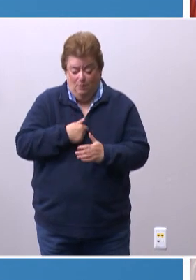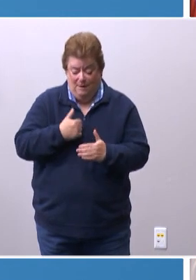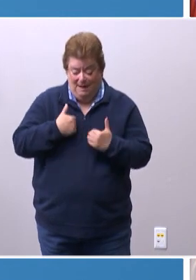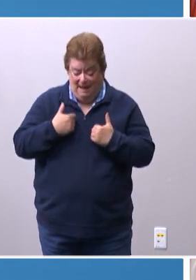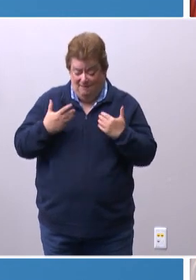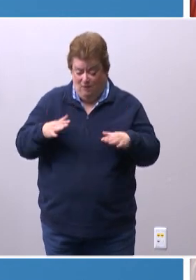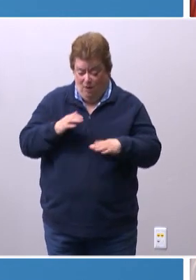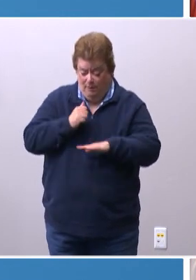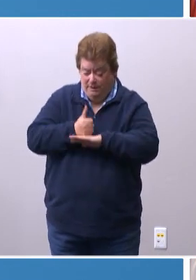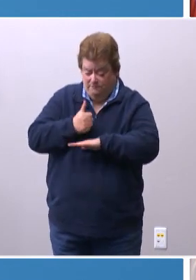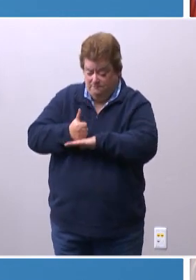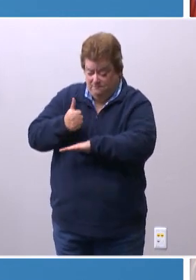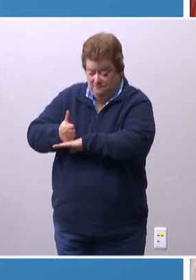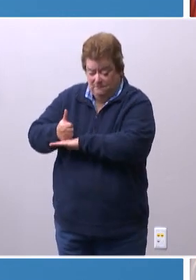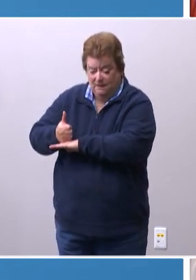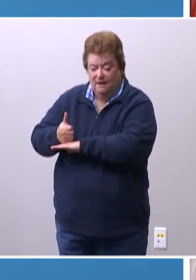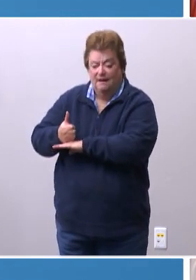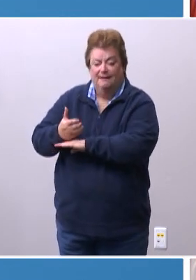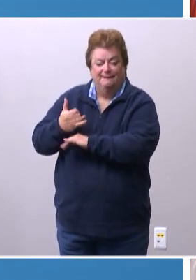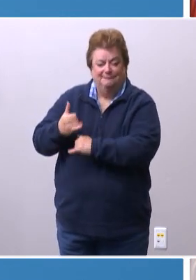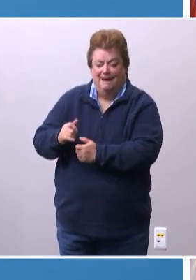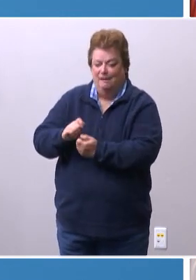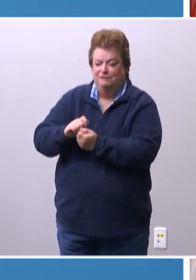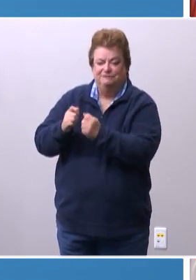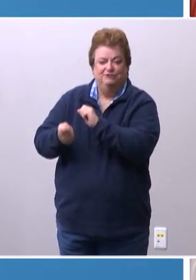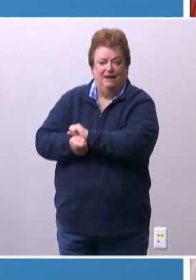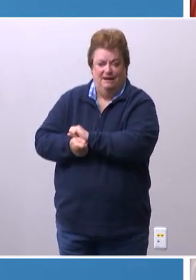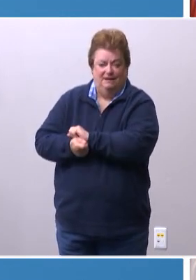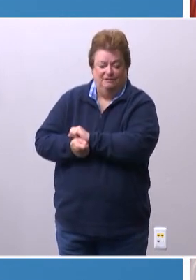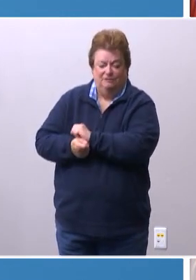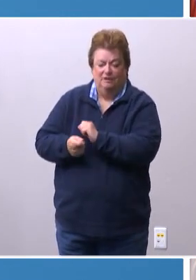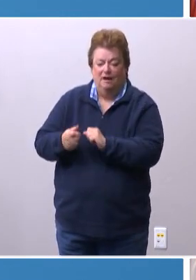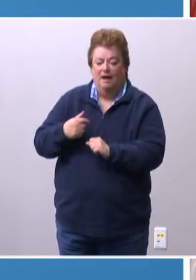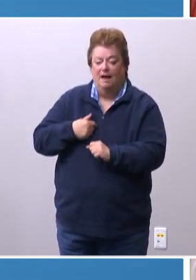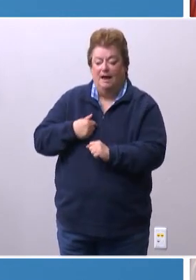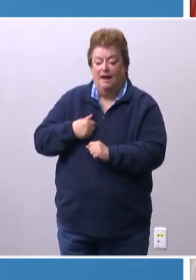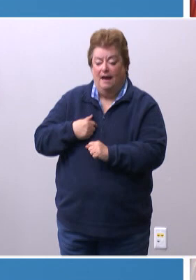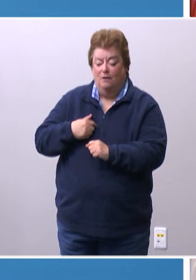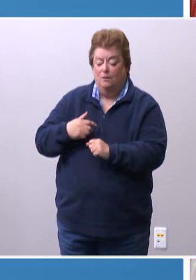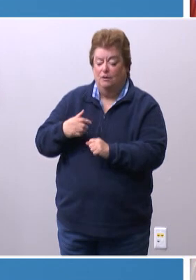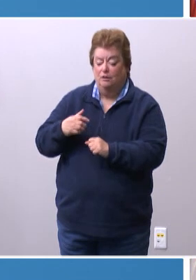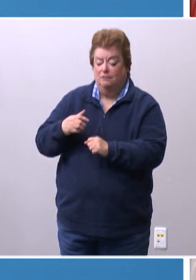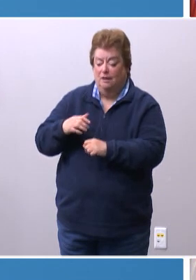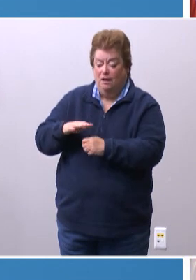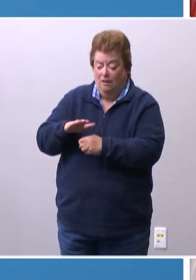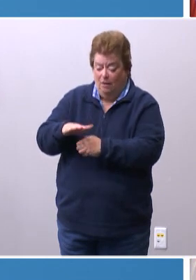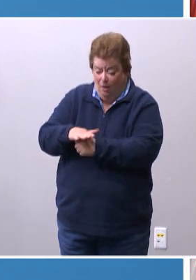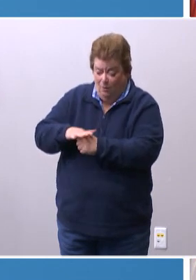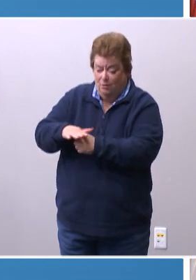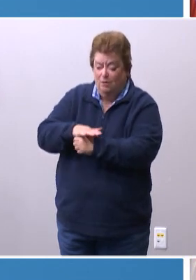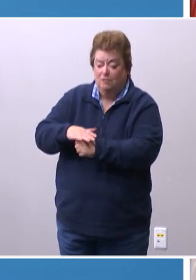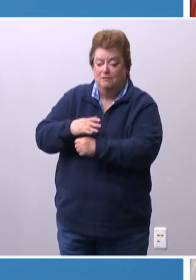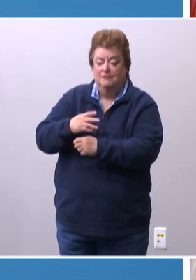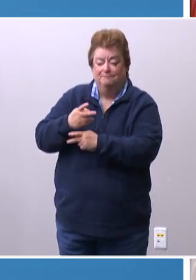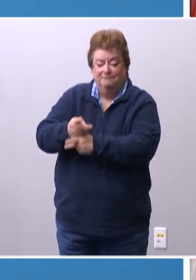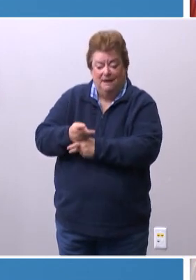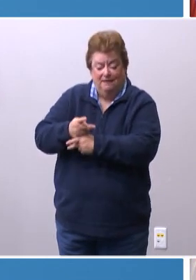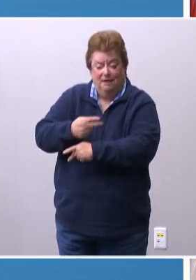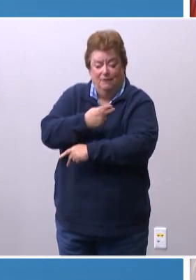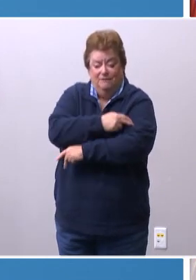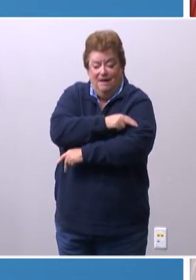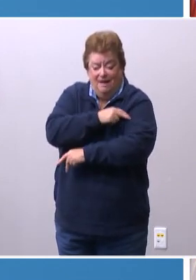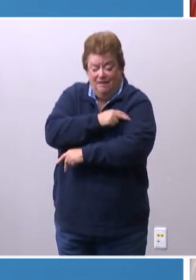are designed to help change this situation. Our local health measures are in place to help limit the spread of COVID-19